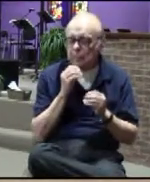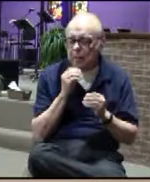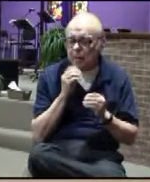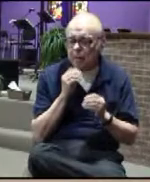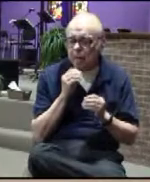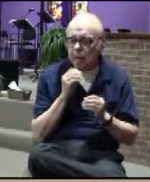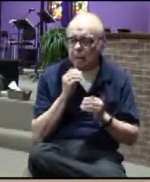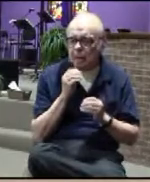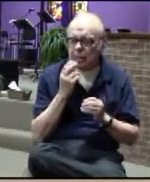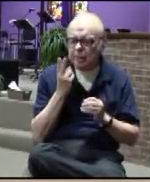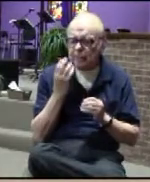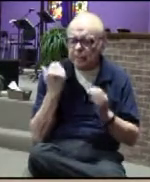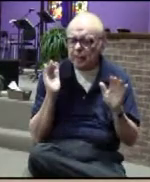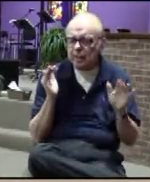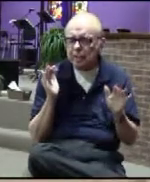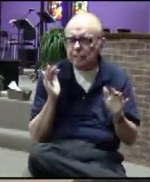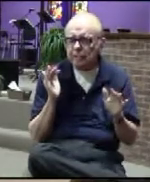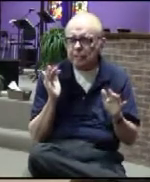did you see that angels